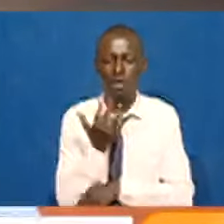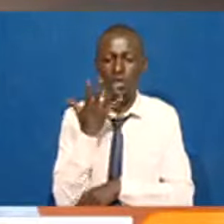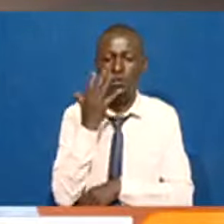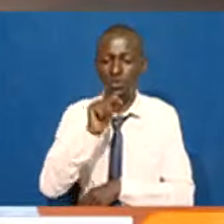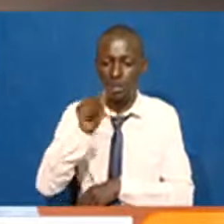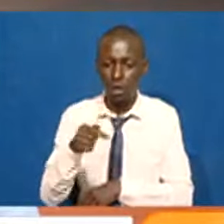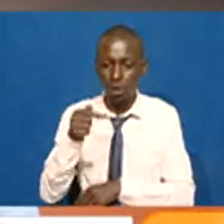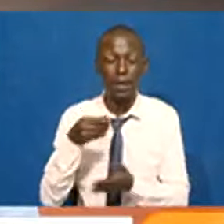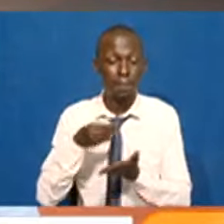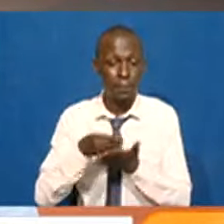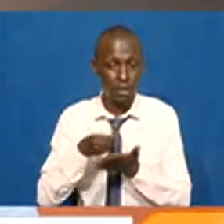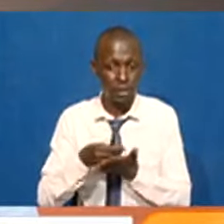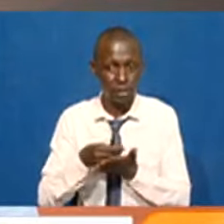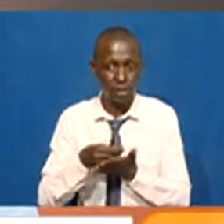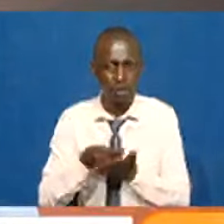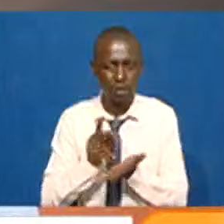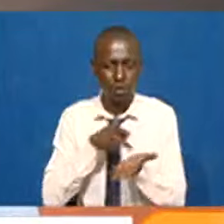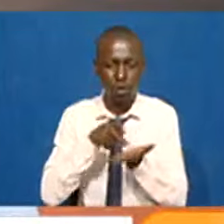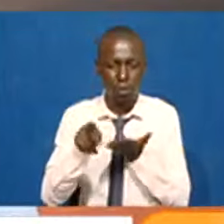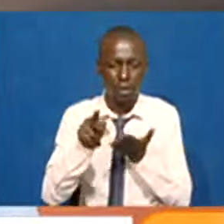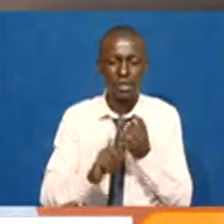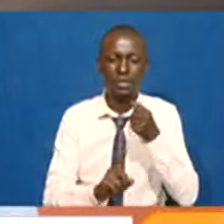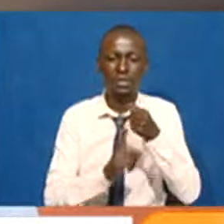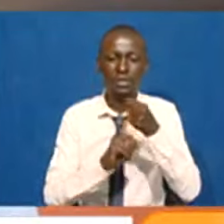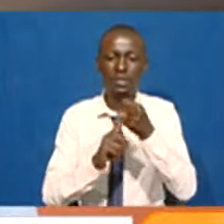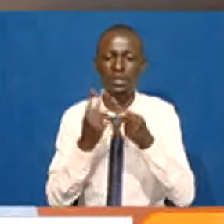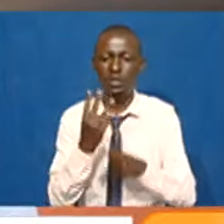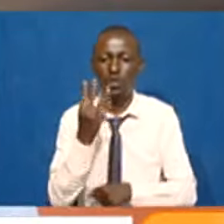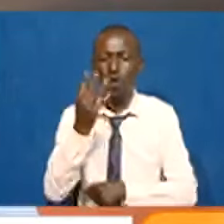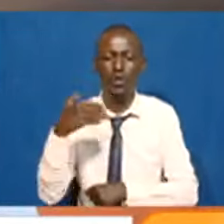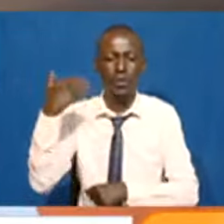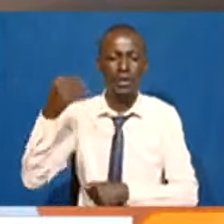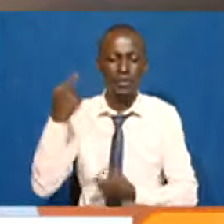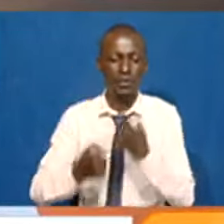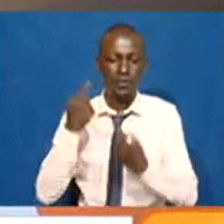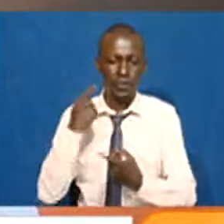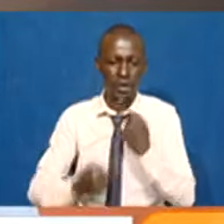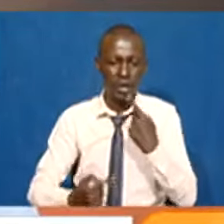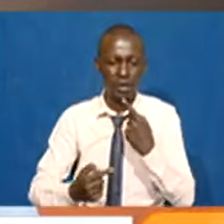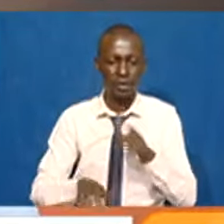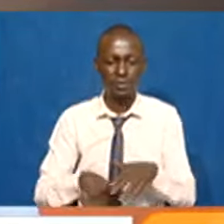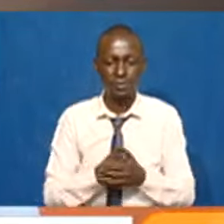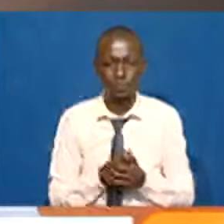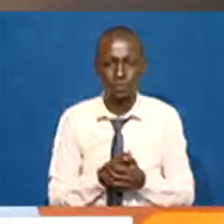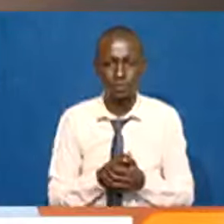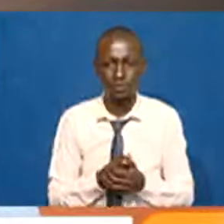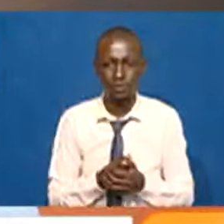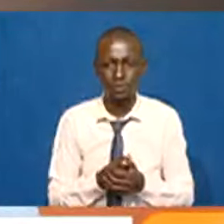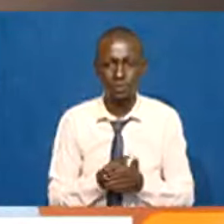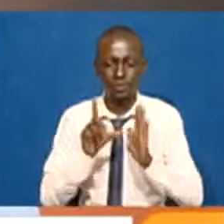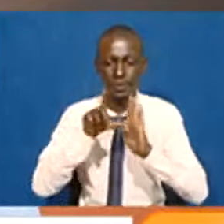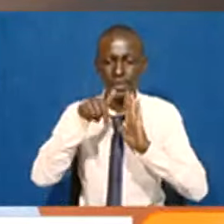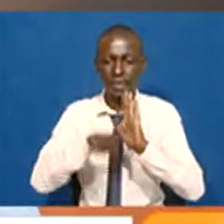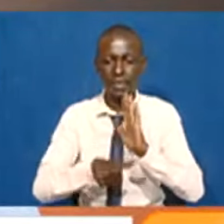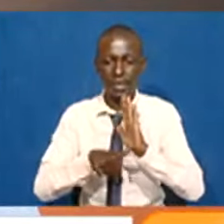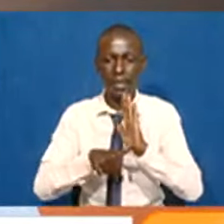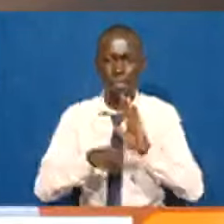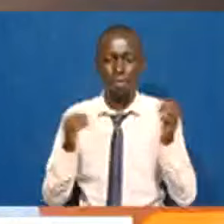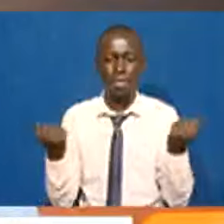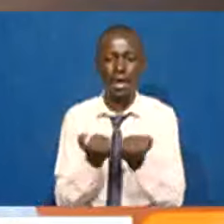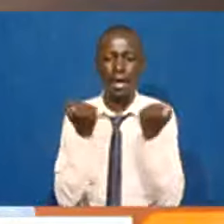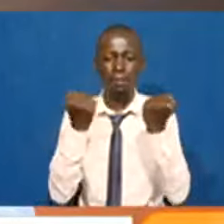50,000, you only pay 664 per year annually. And then in case you lose your